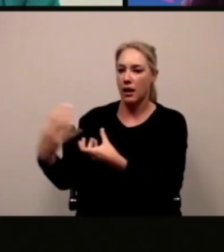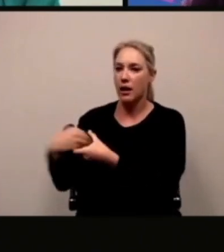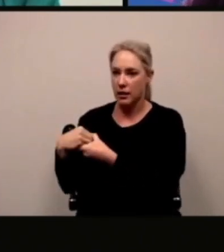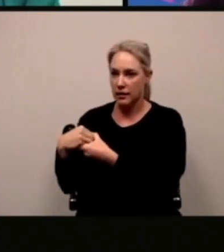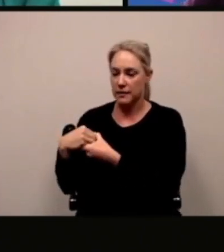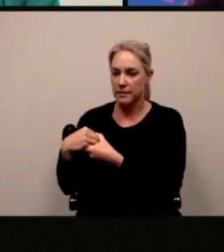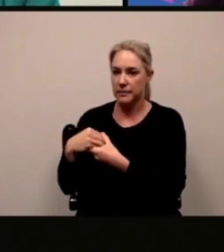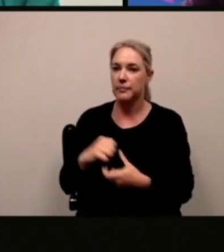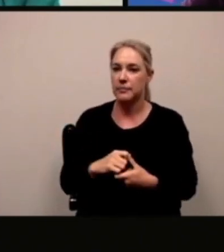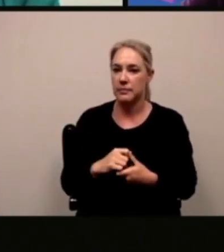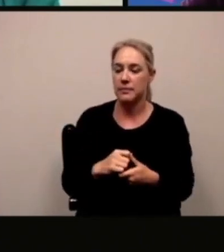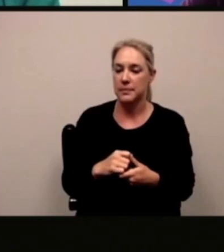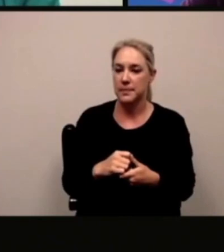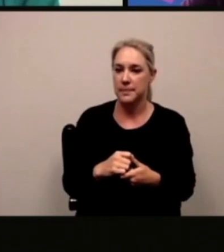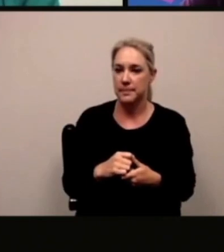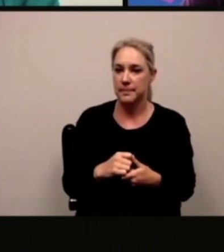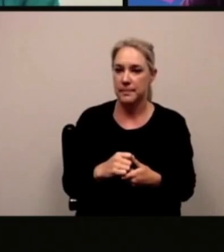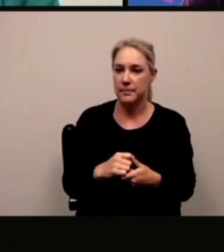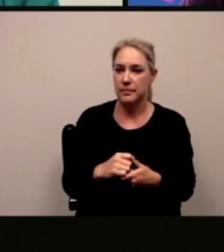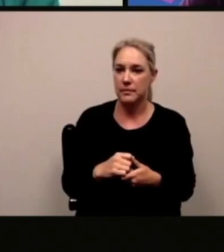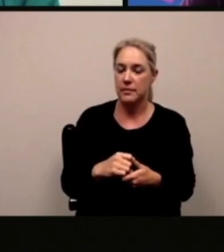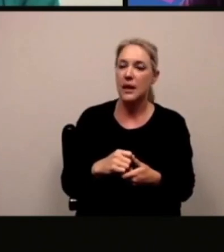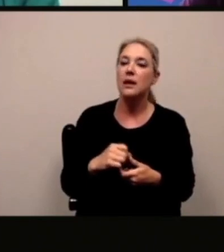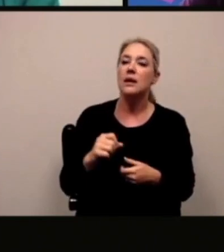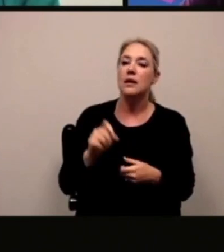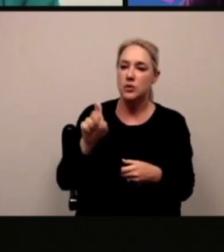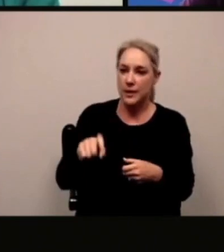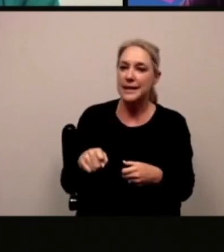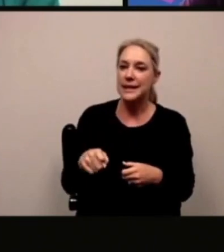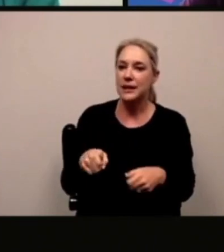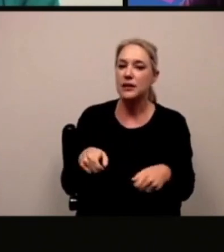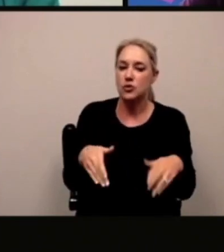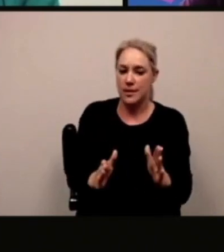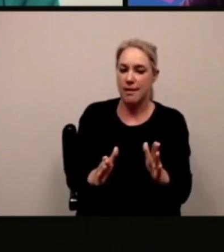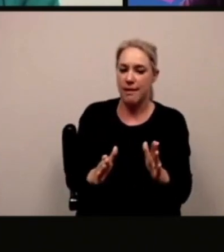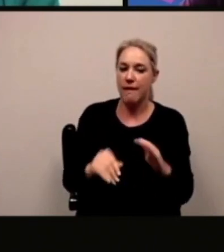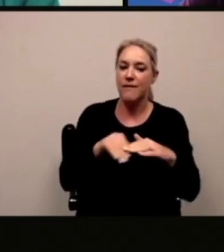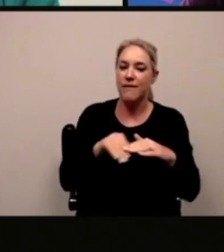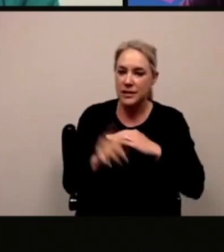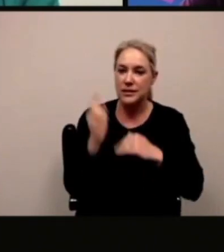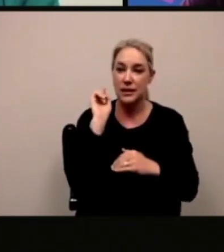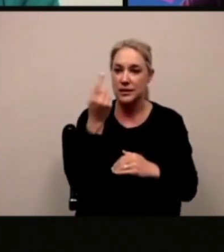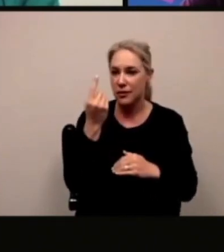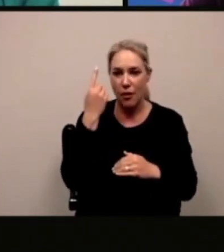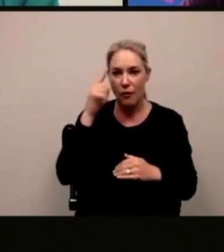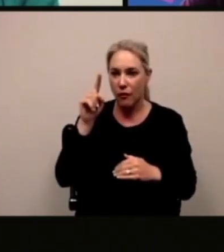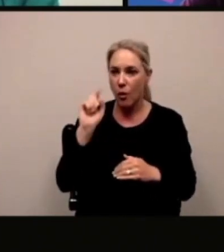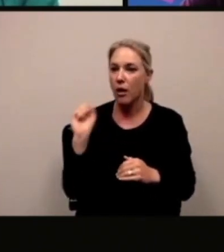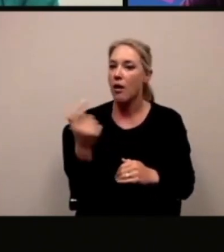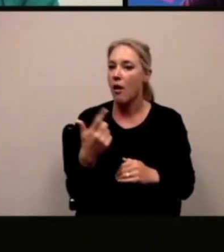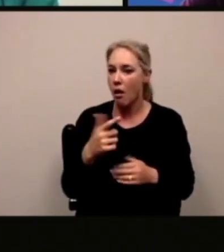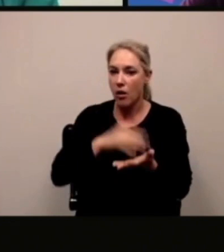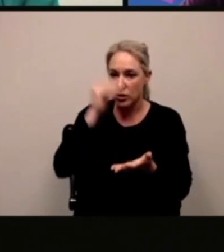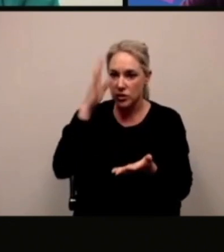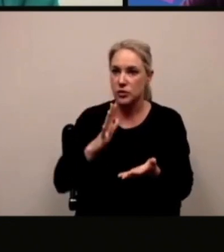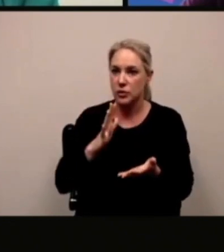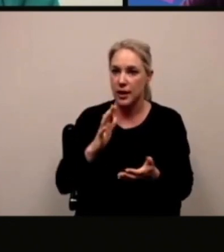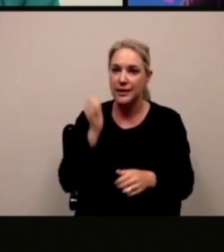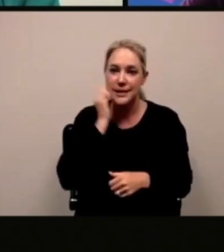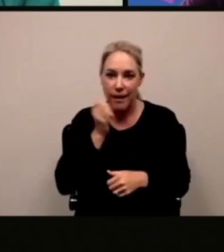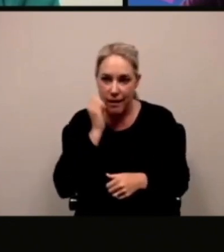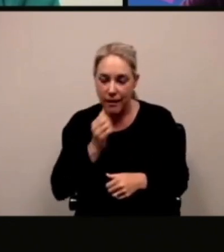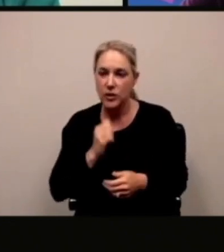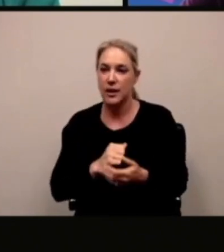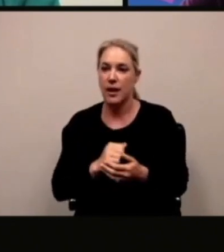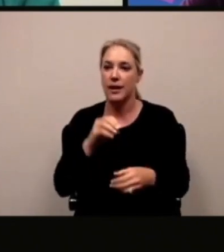that access to everyone. And so once that kind of happened, we invited district personnel, we invited community partners to